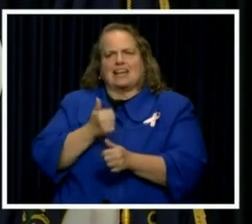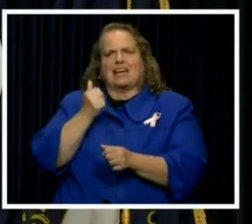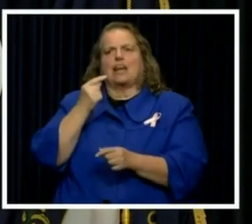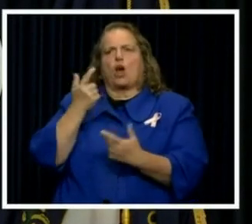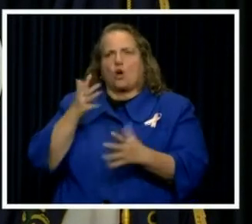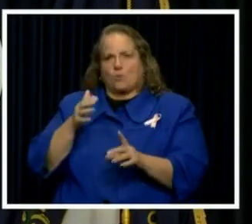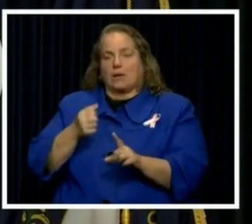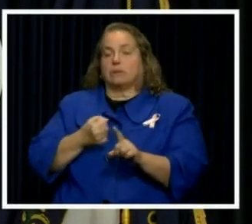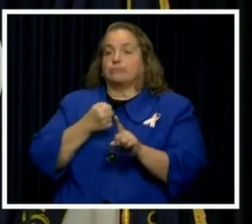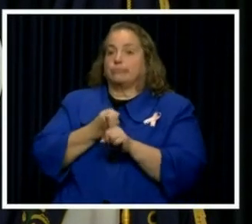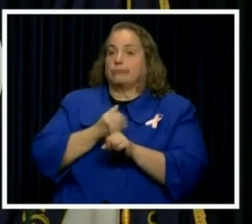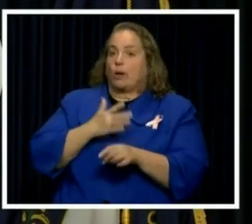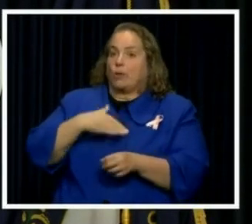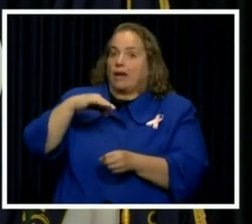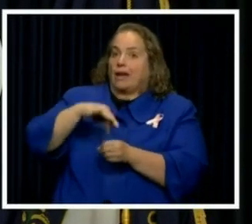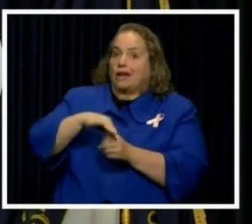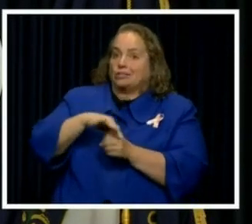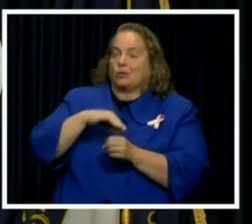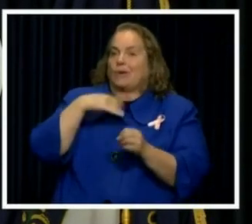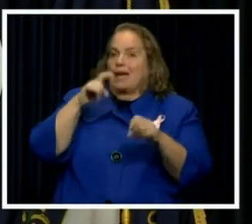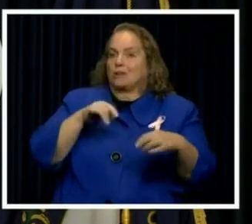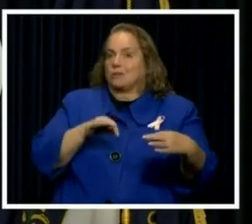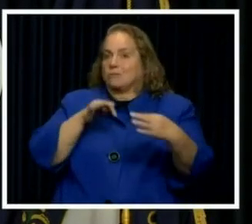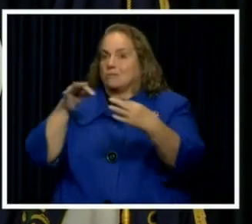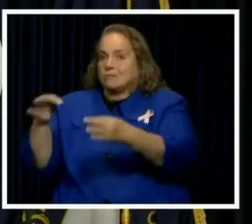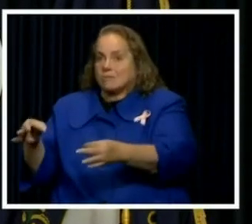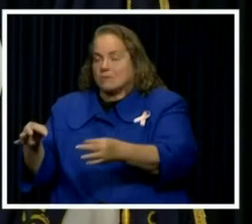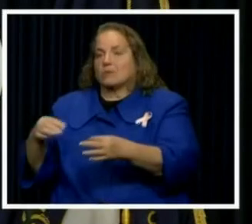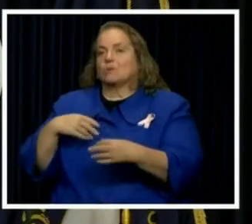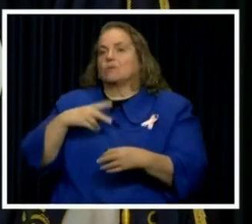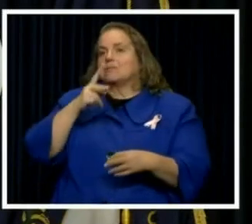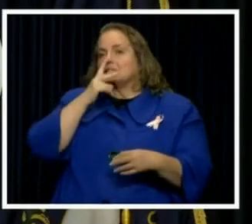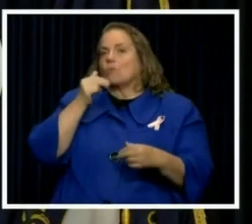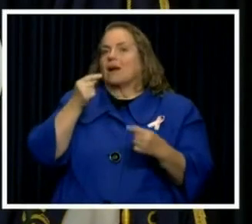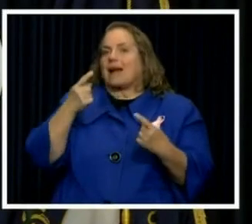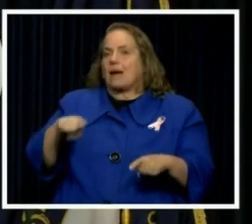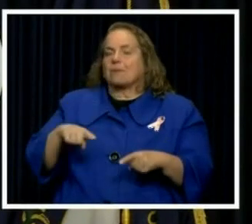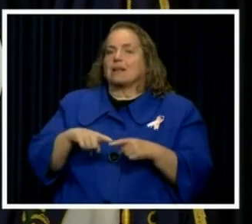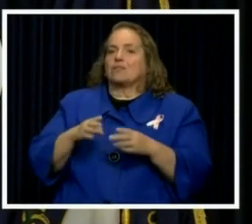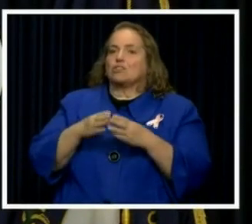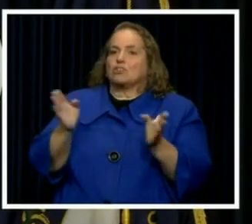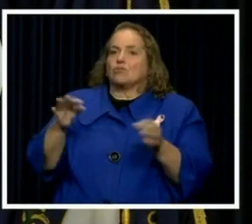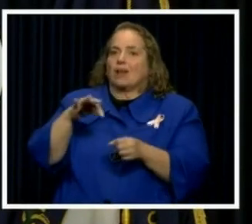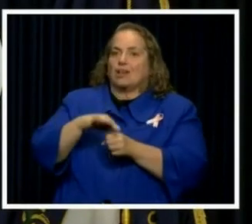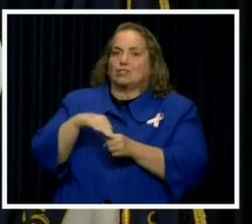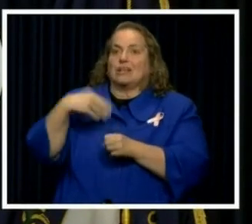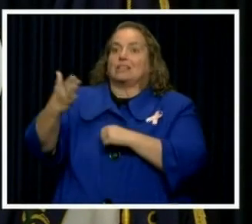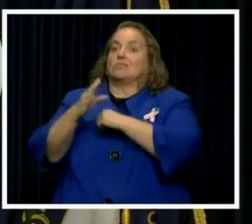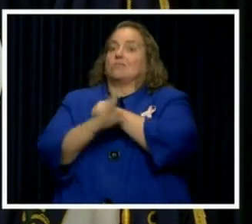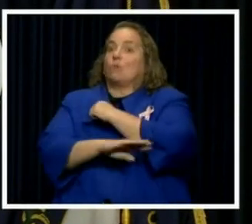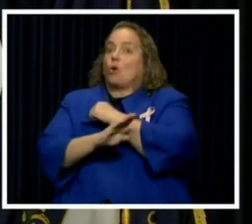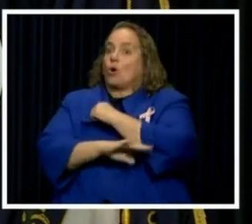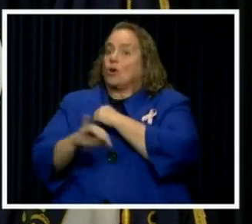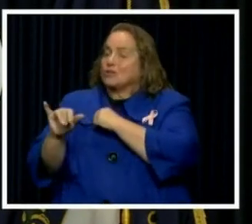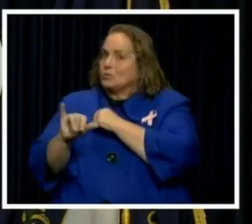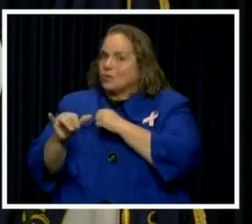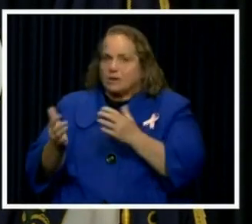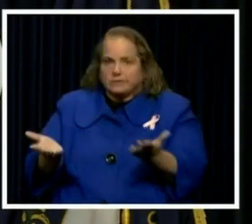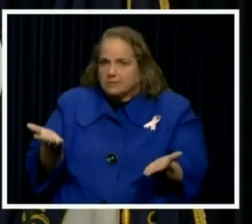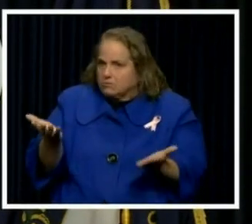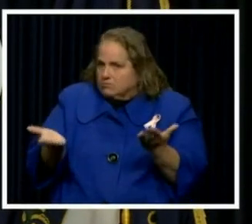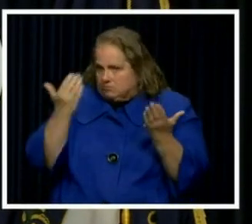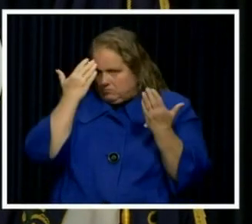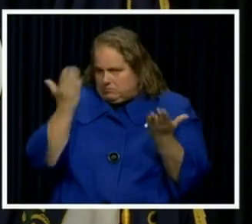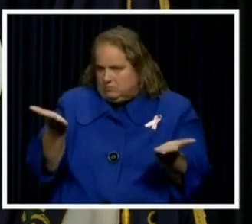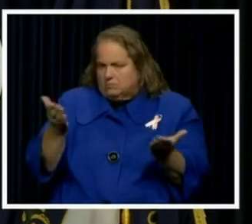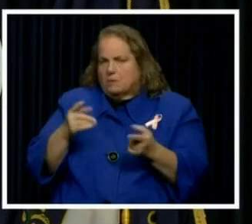impacted our election cycle, not only for the primary, but we'll see what occurs in the general election next fall as well. So quite simply,